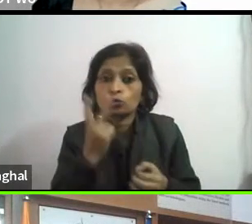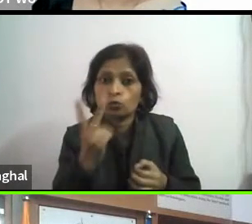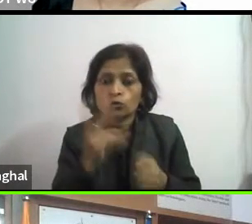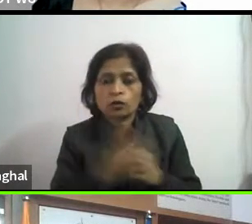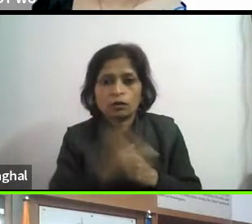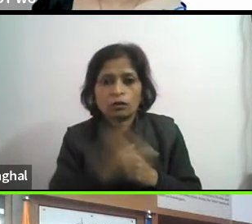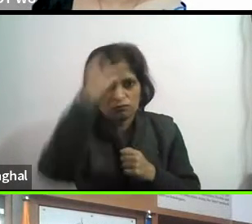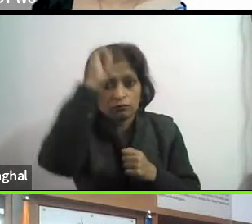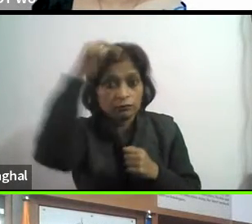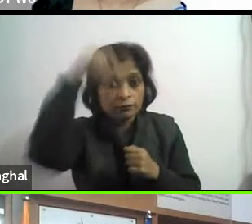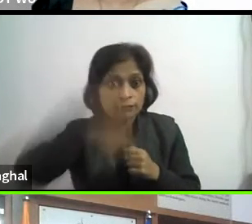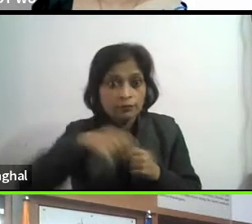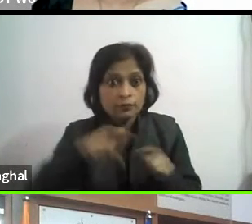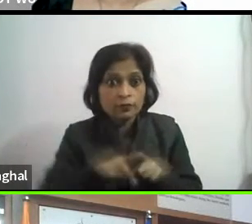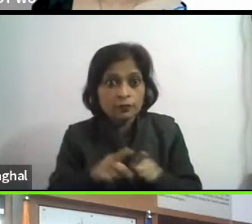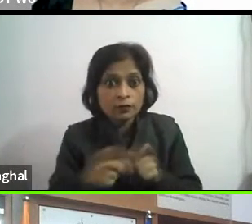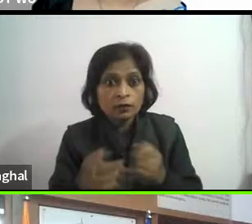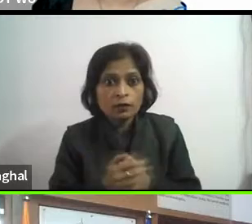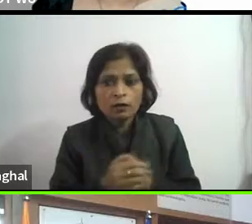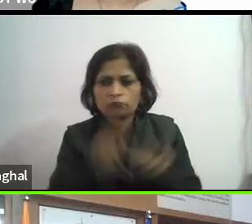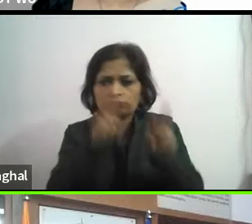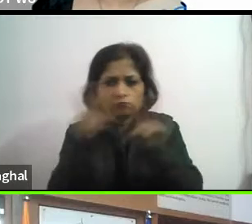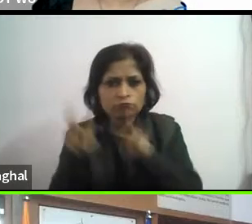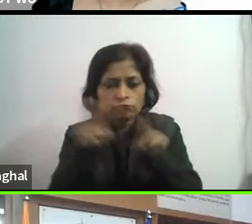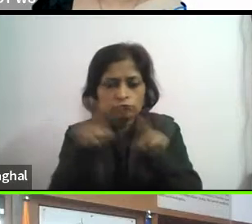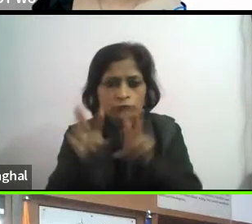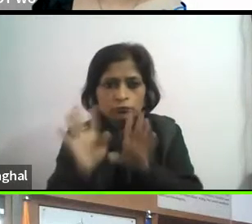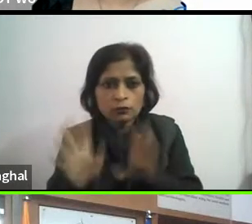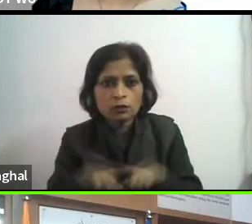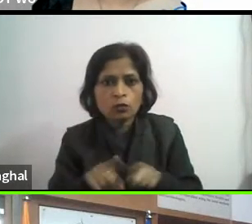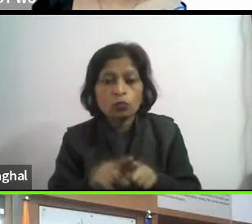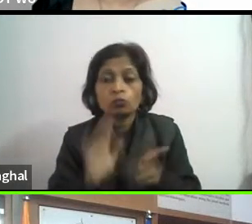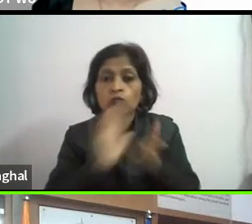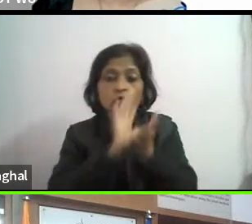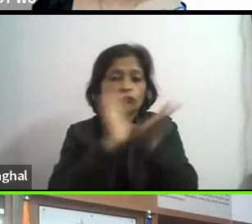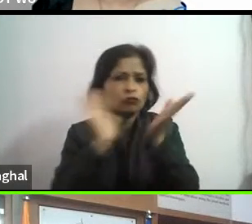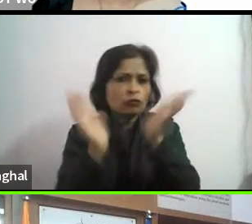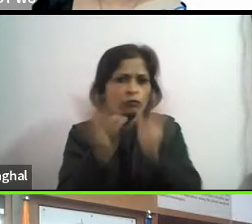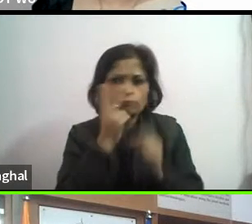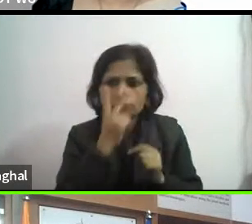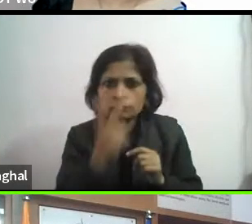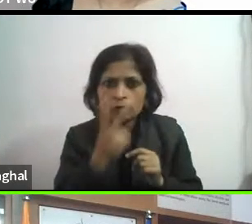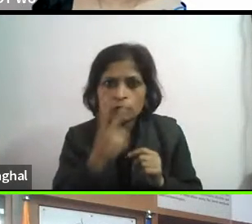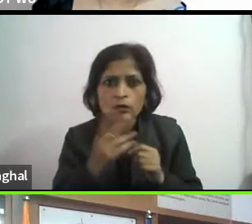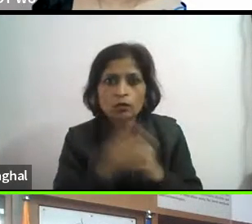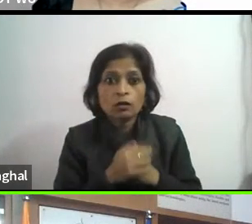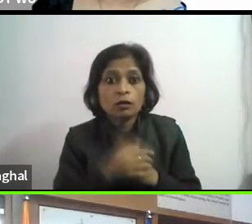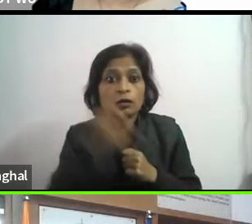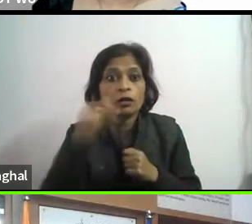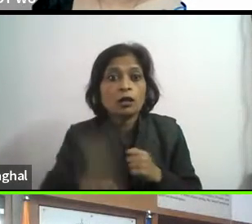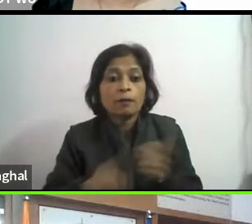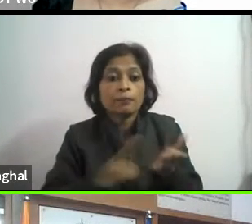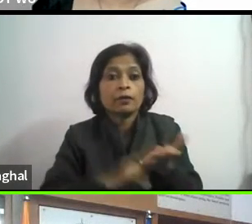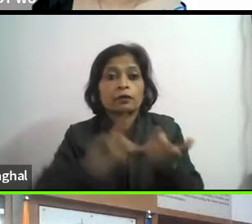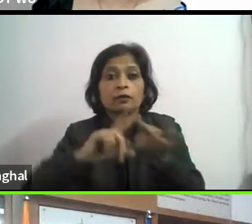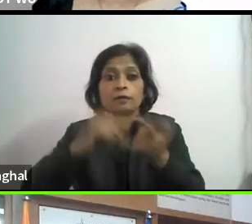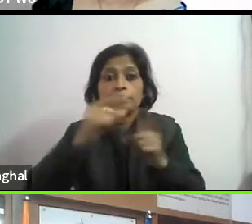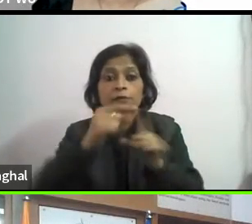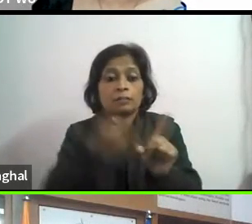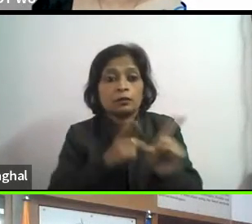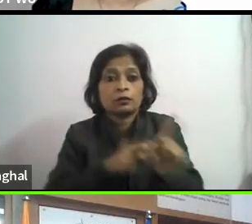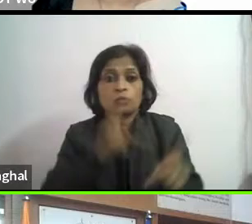India has been observed academically across the globe by launching of National Education